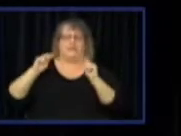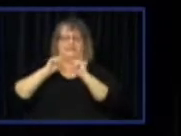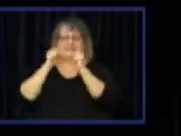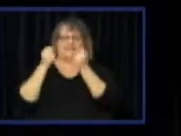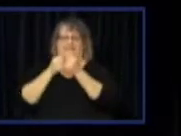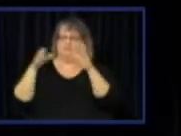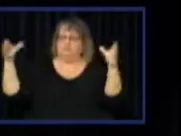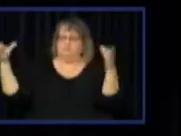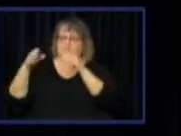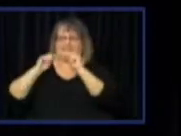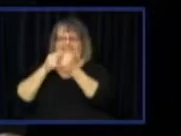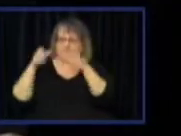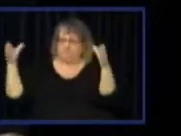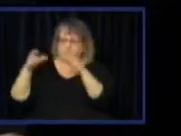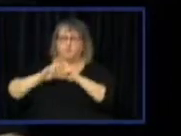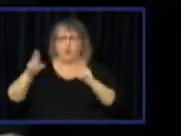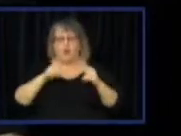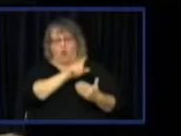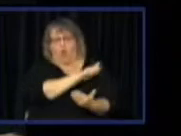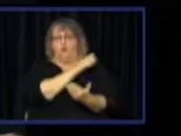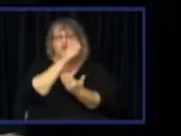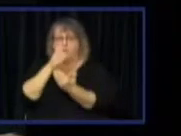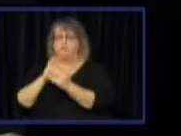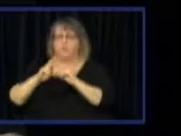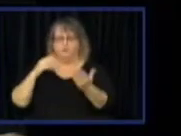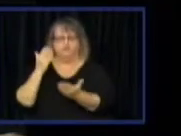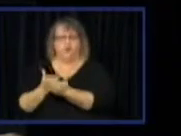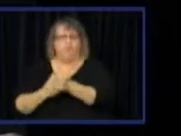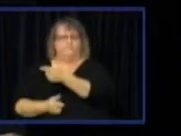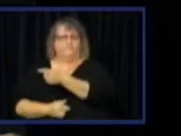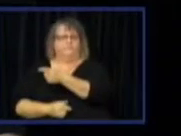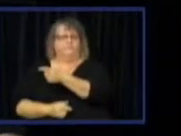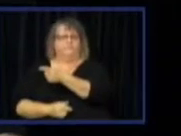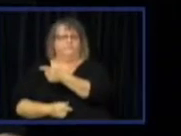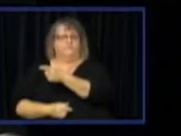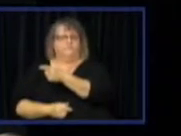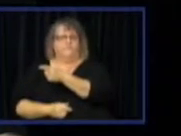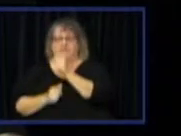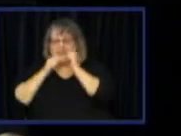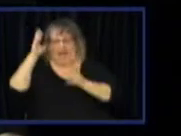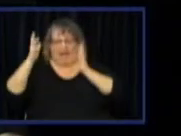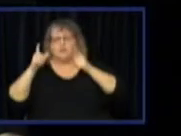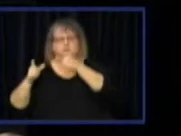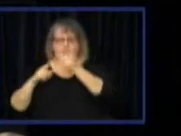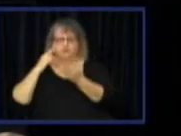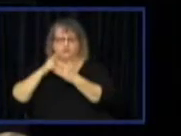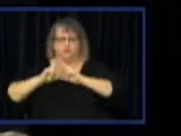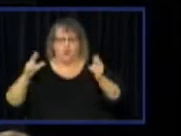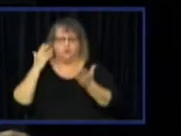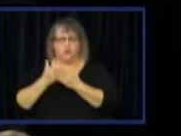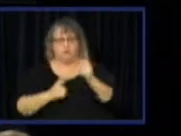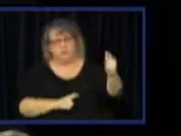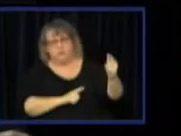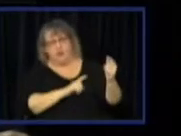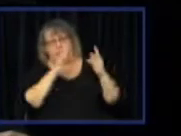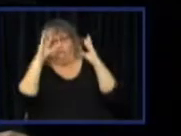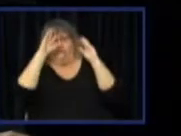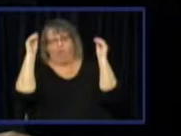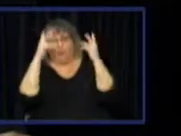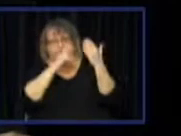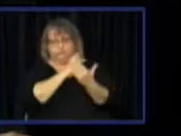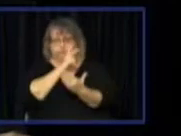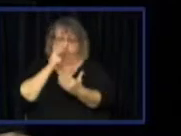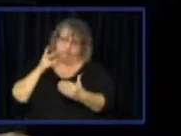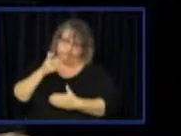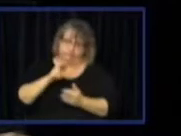of the stroke providers ready for the patient before the patient even arrives. And that way, when the patient arrives at the door to